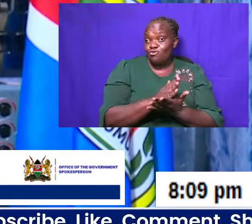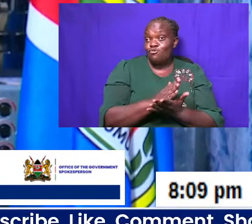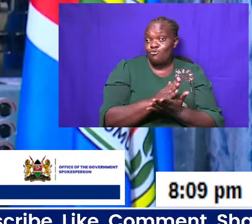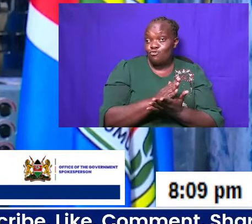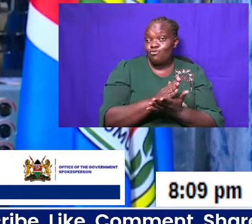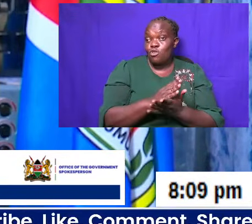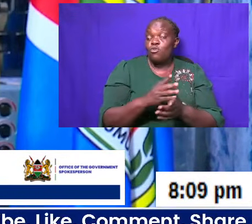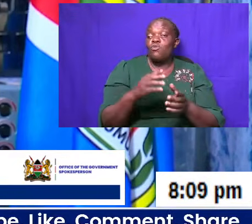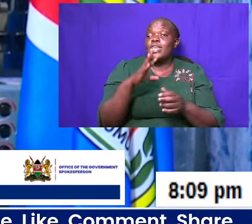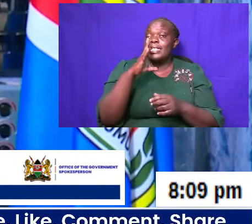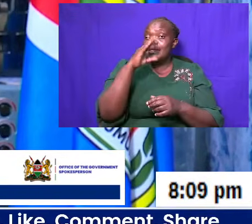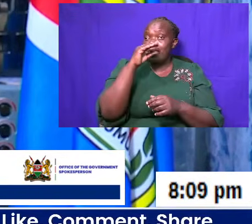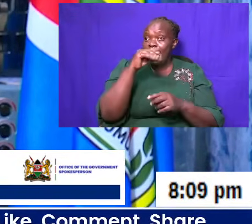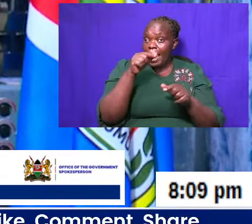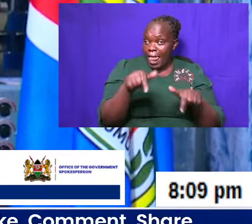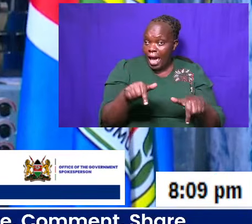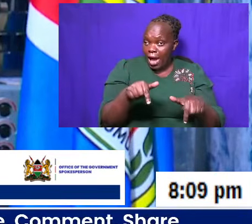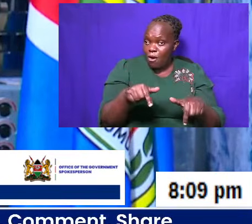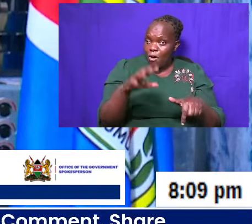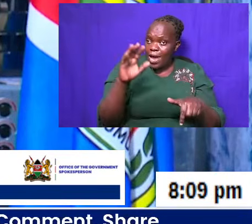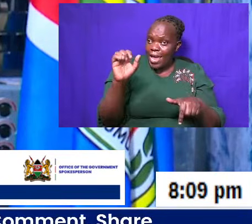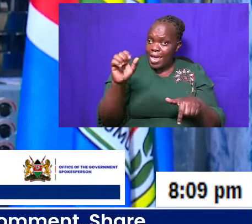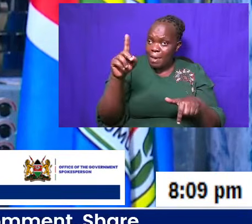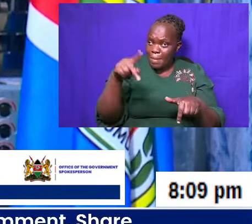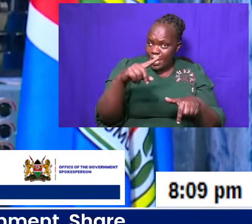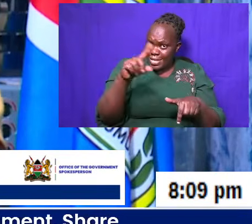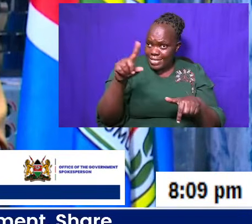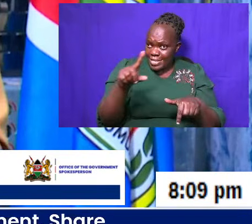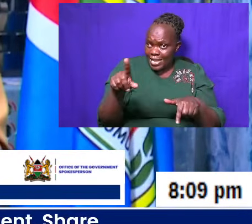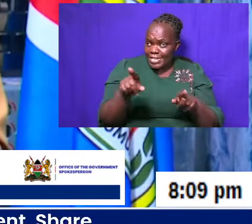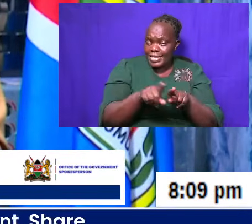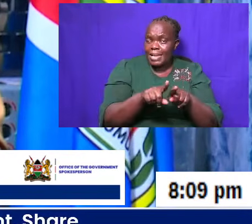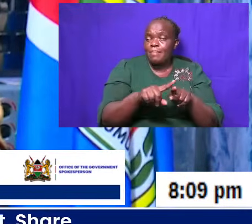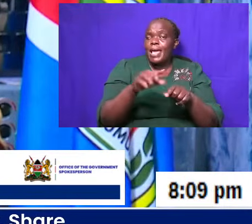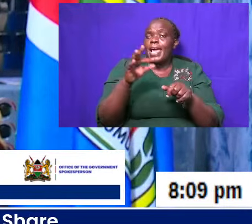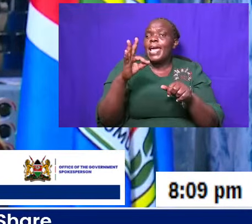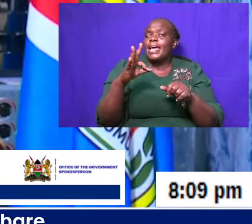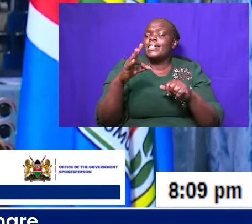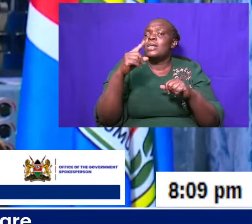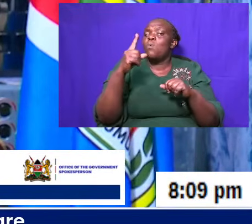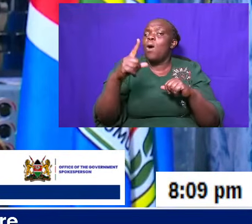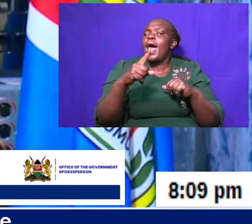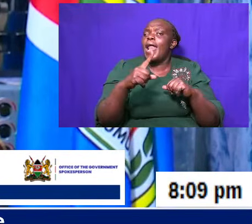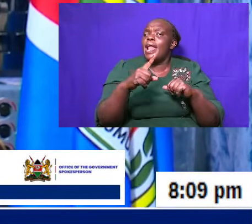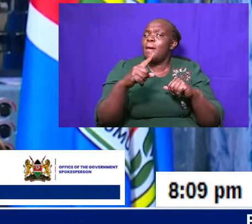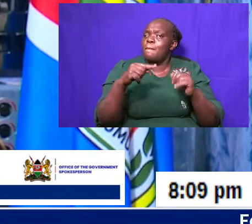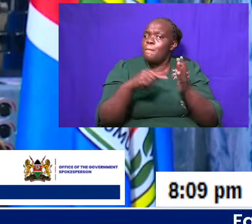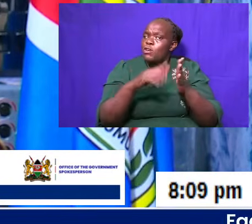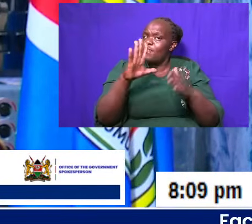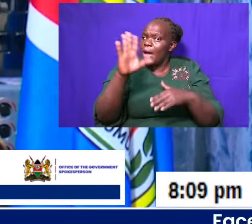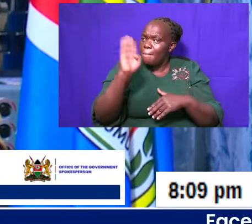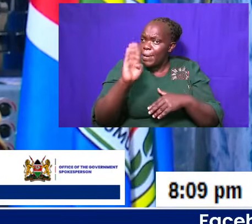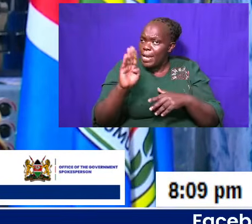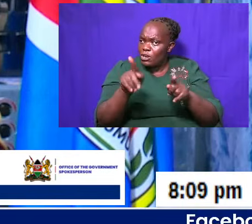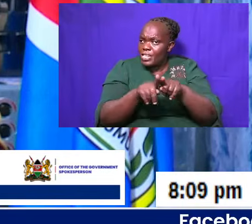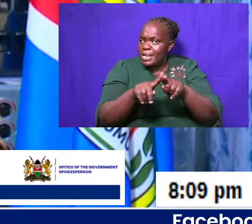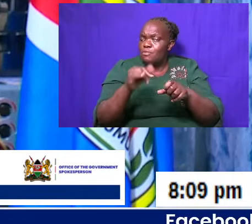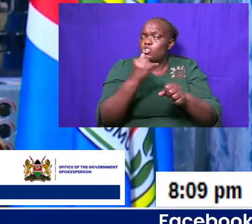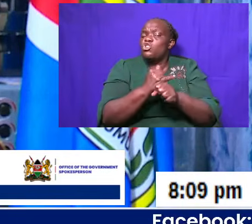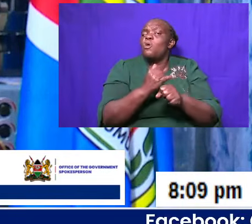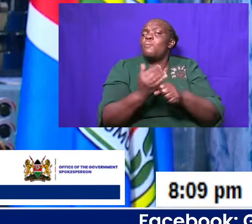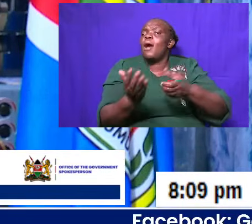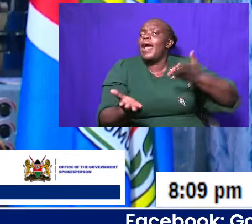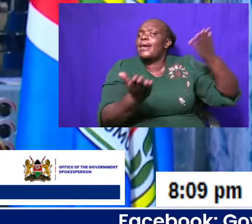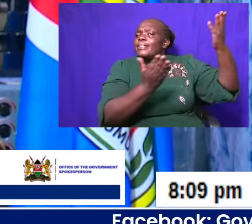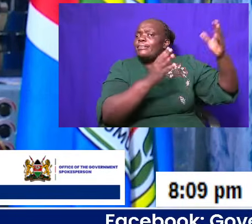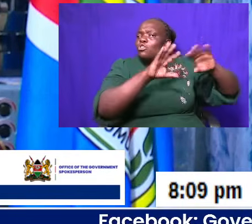we speak now, because of our EPZs, there is 81.5 billion investment in jobs, exports, and